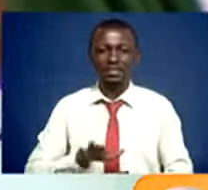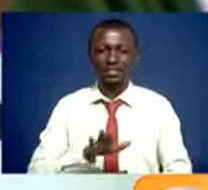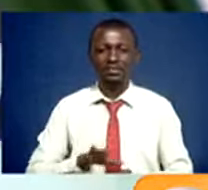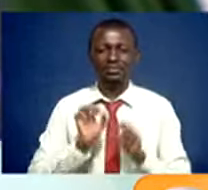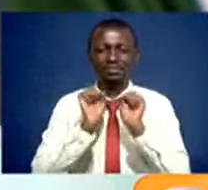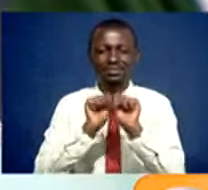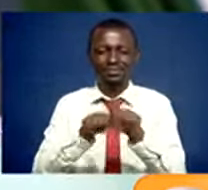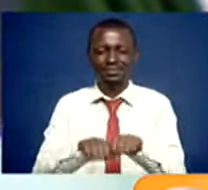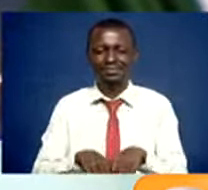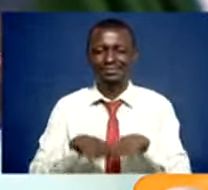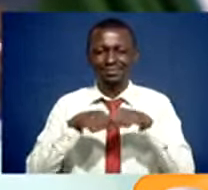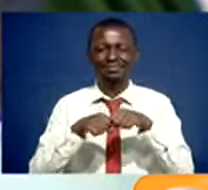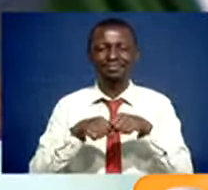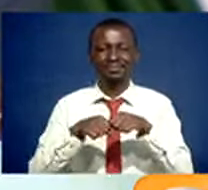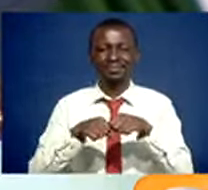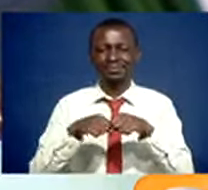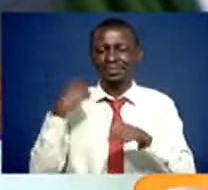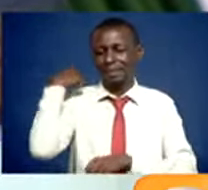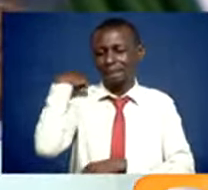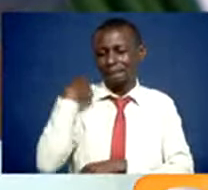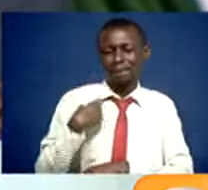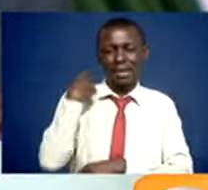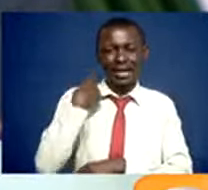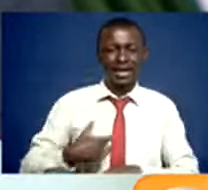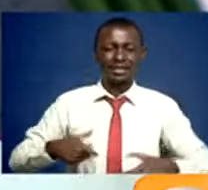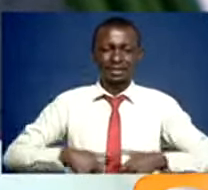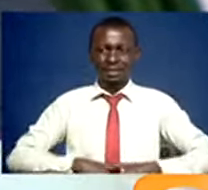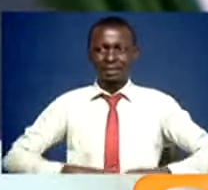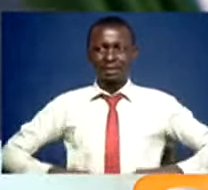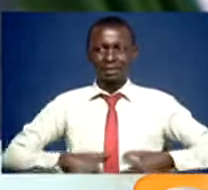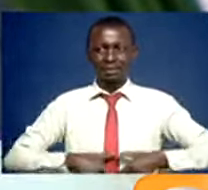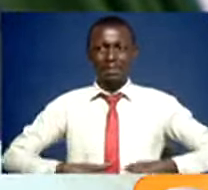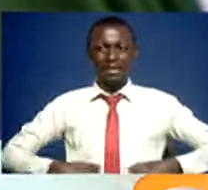shoes, bags, belts, and others.